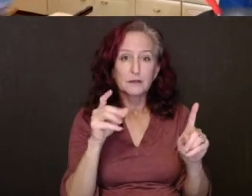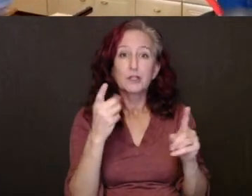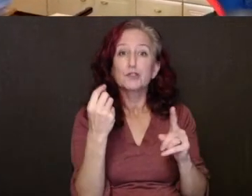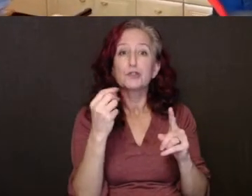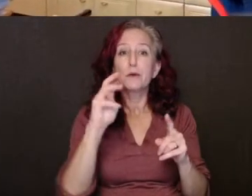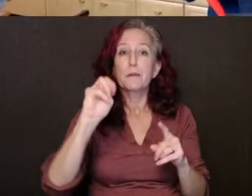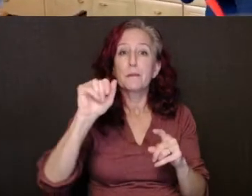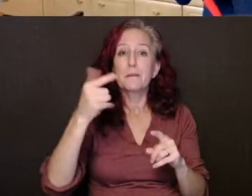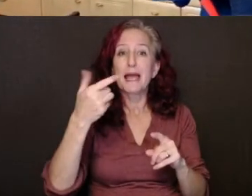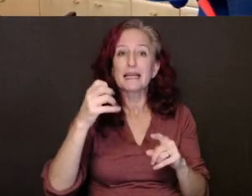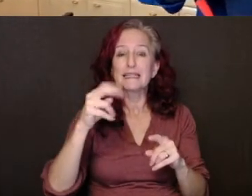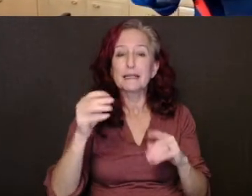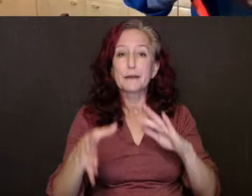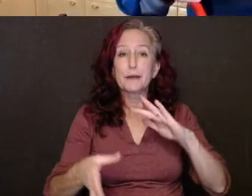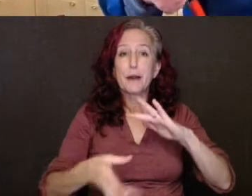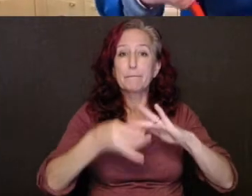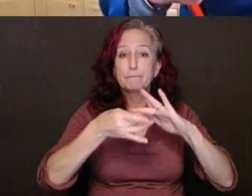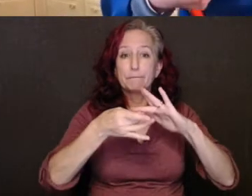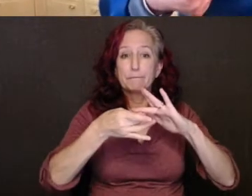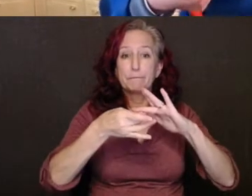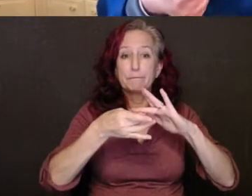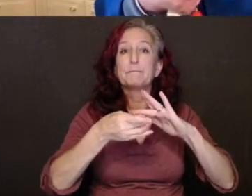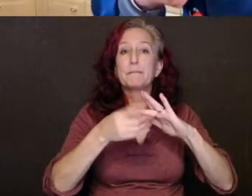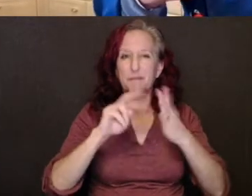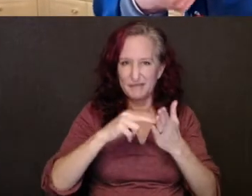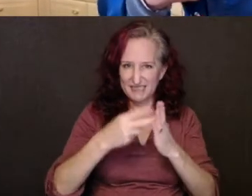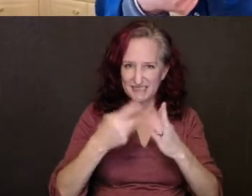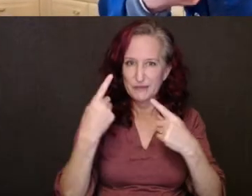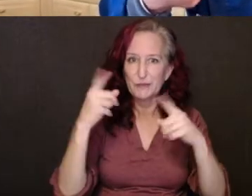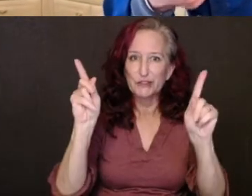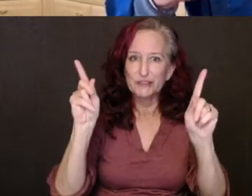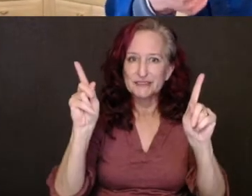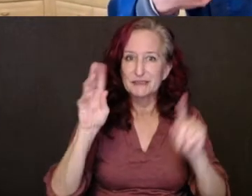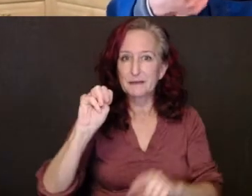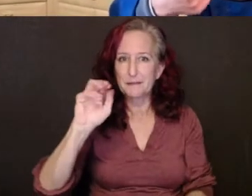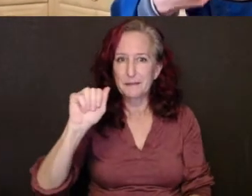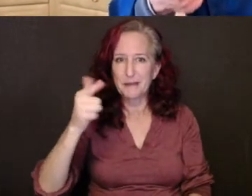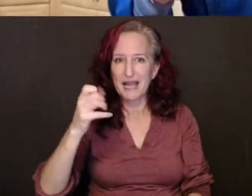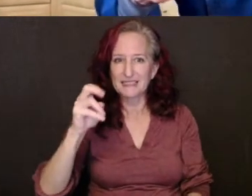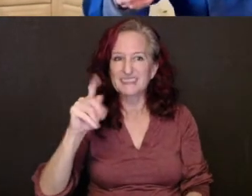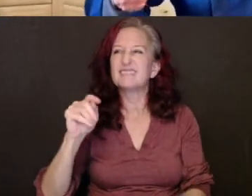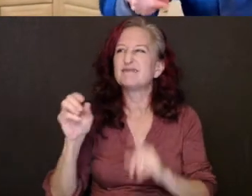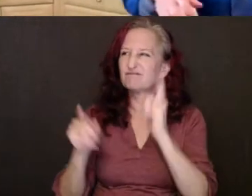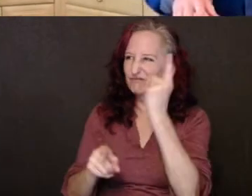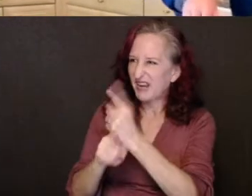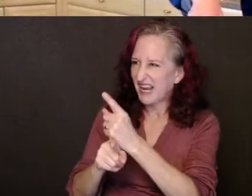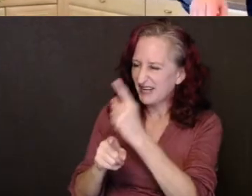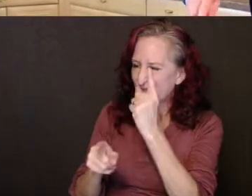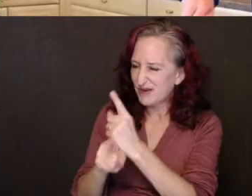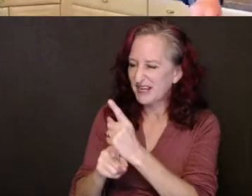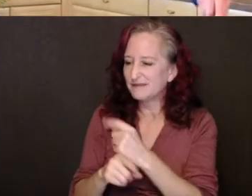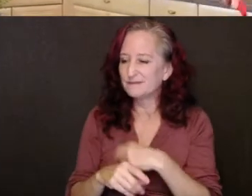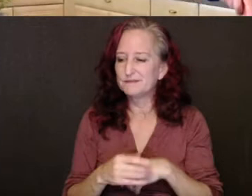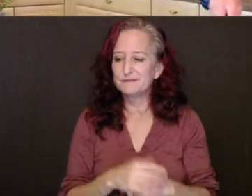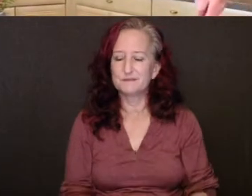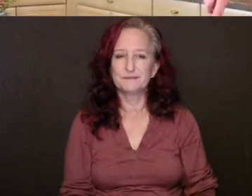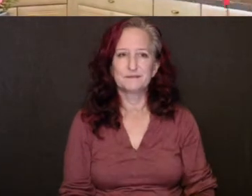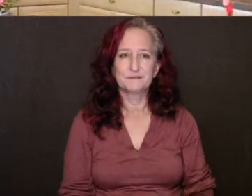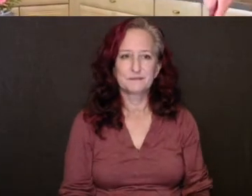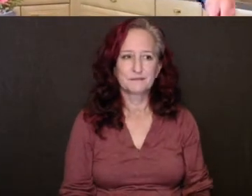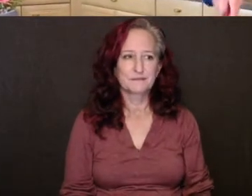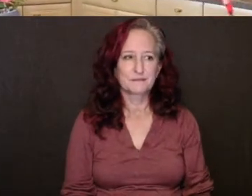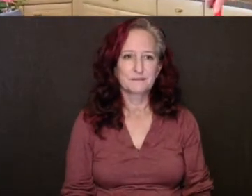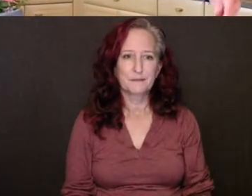You see, you got a regular pan, has to have metal, iron. Yeah. Or- Diana, a really good tip that I